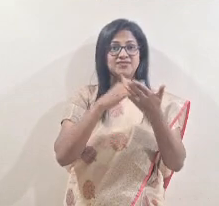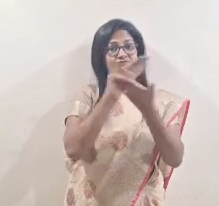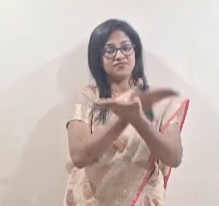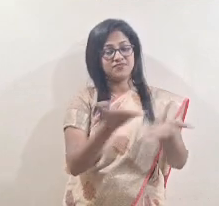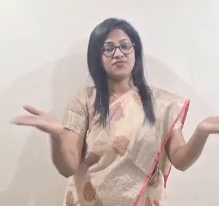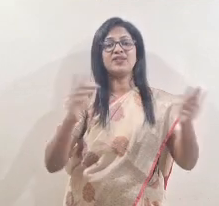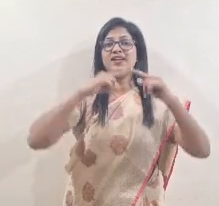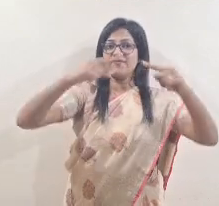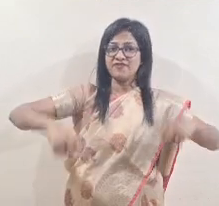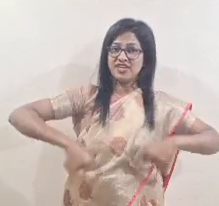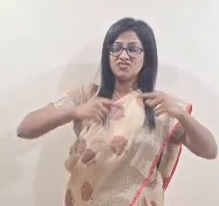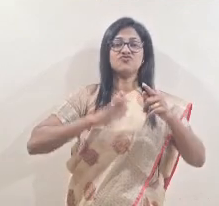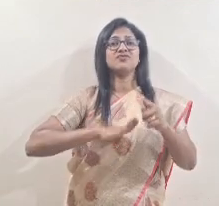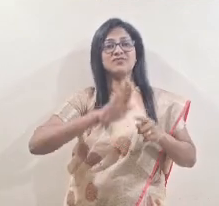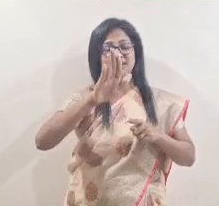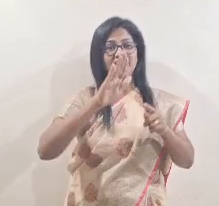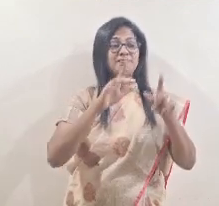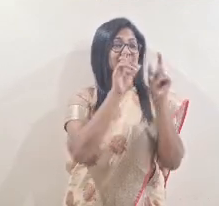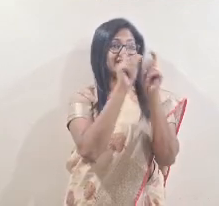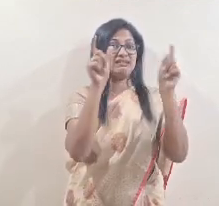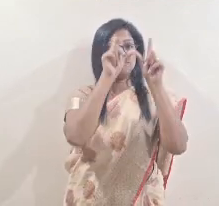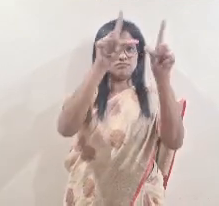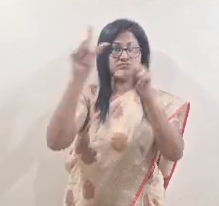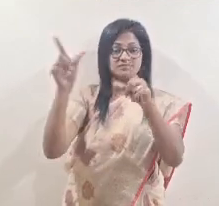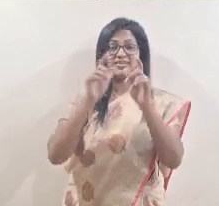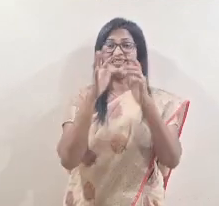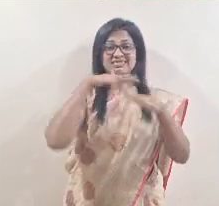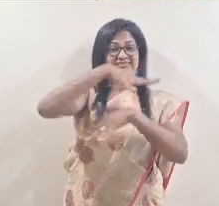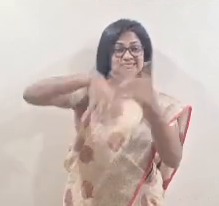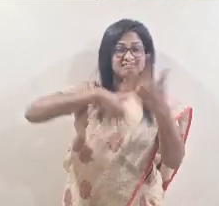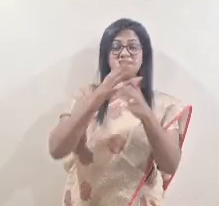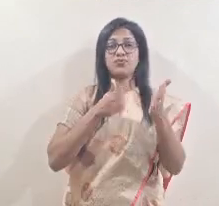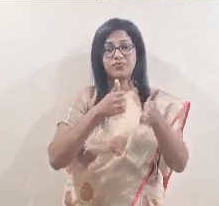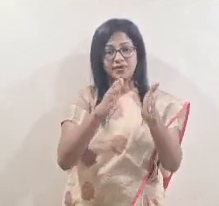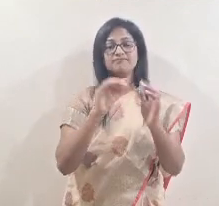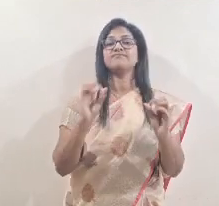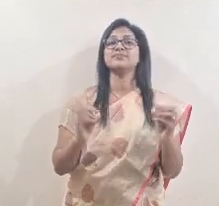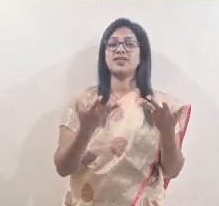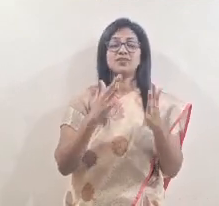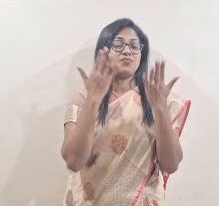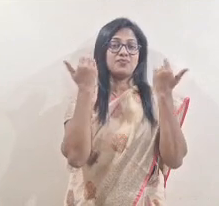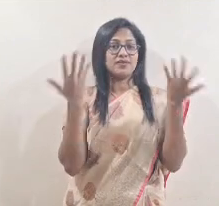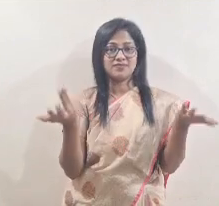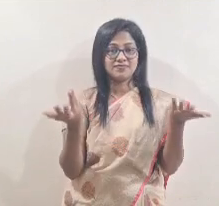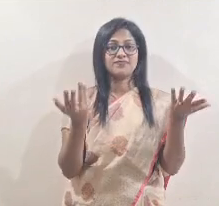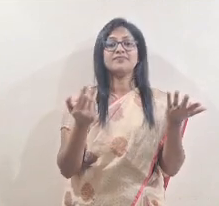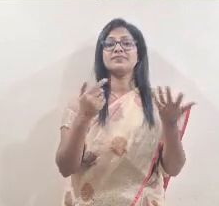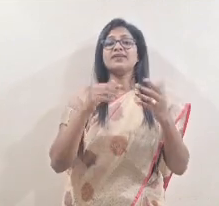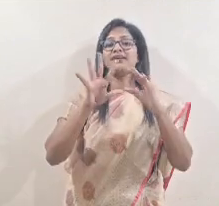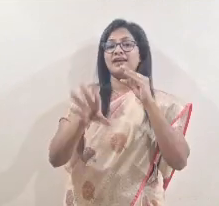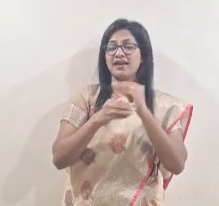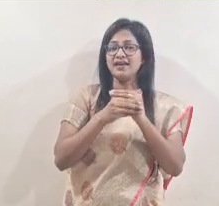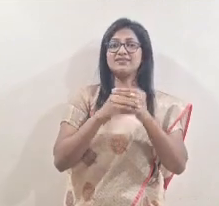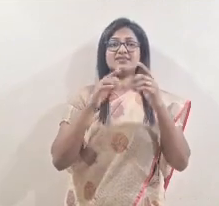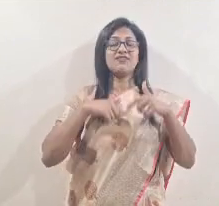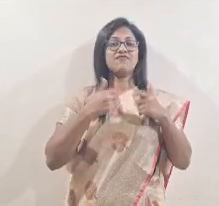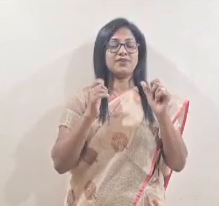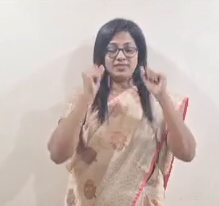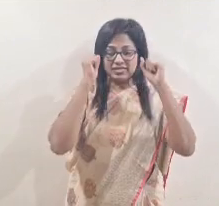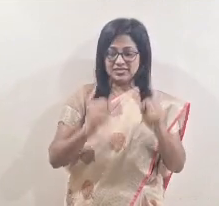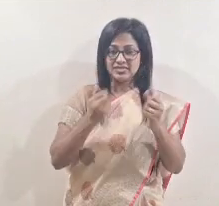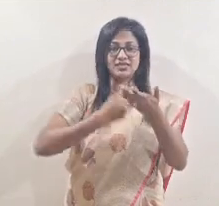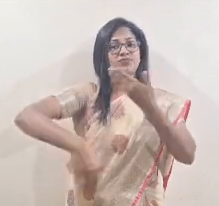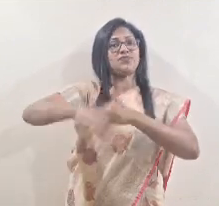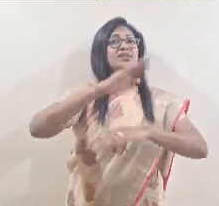everyone. Wheelchair ramps, clear signage, uncluttered pathways are a start. And why not add some comfortable sittings and enough seating